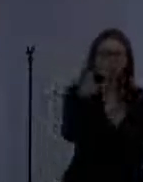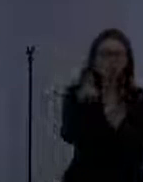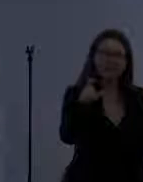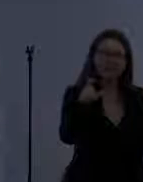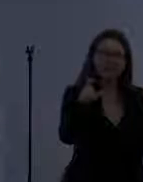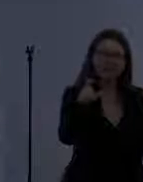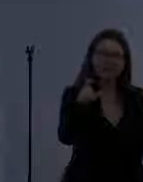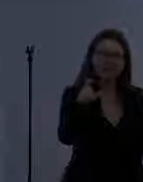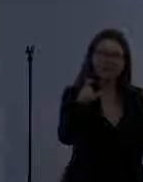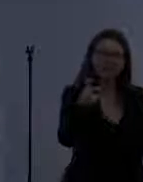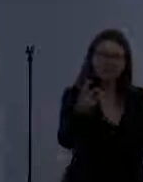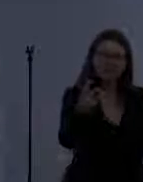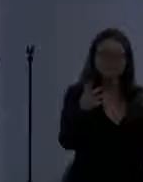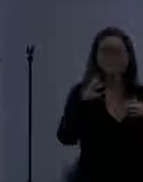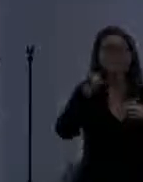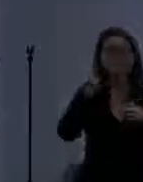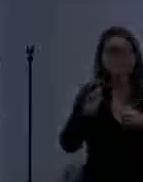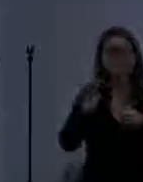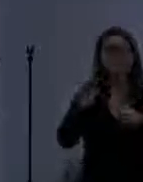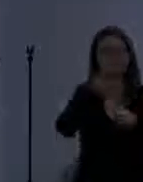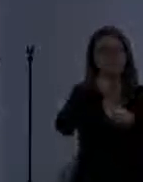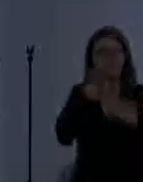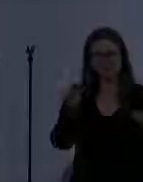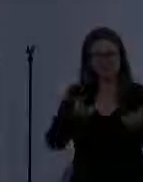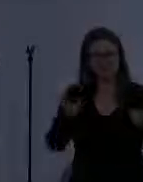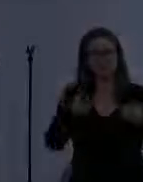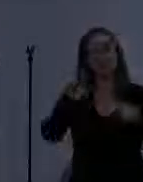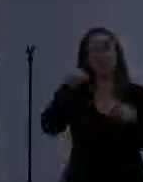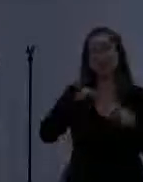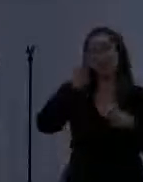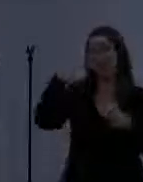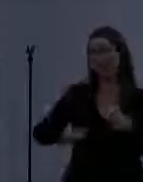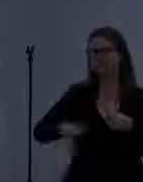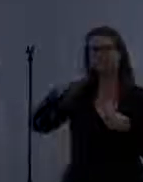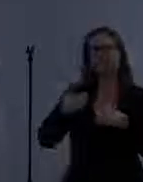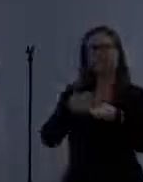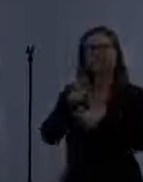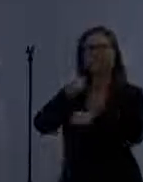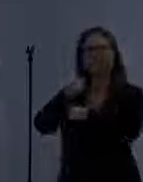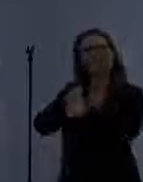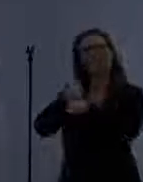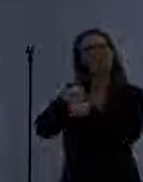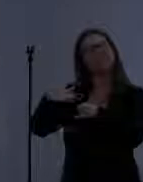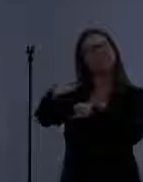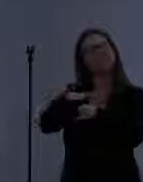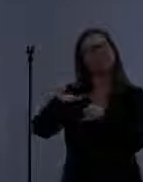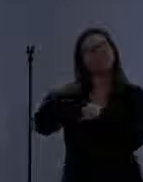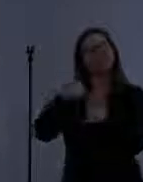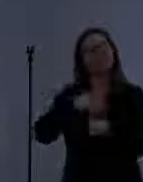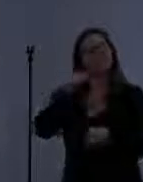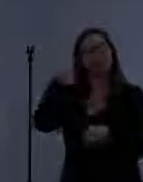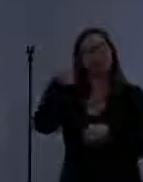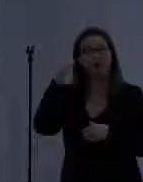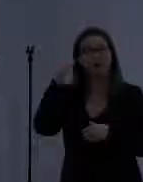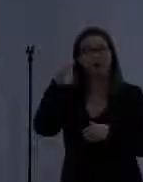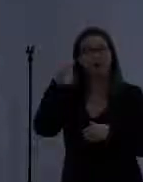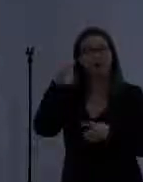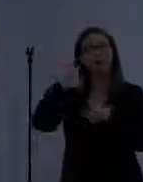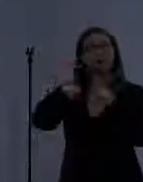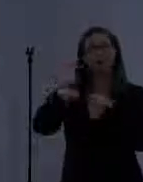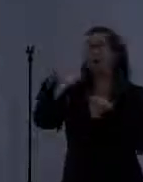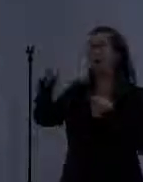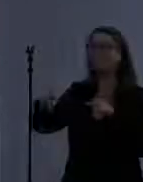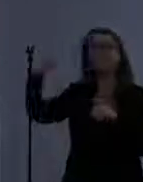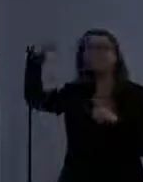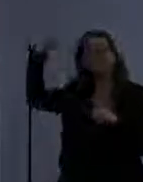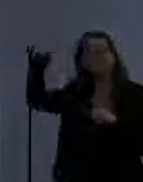more institutionalised setting when I was younger, where support workers would leave a door open when someone's showering in